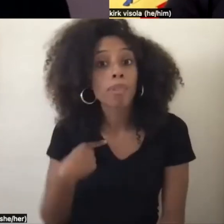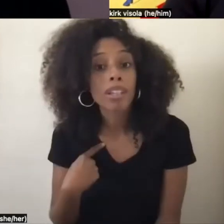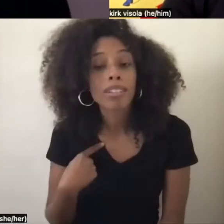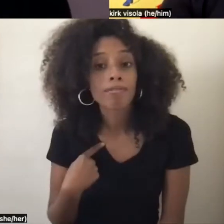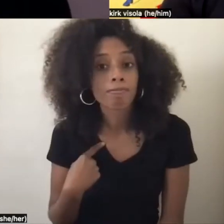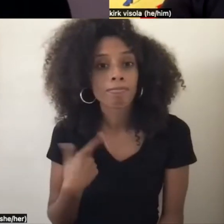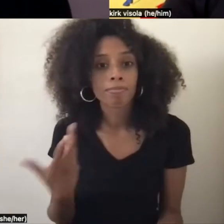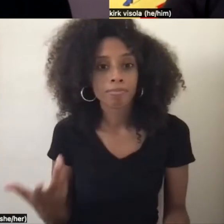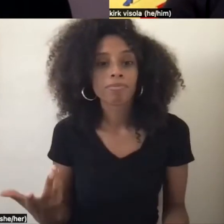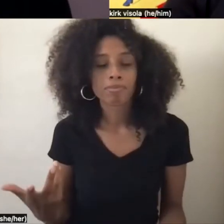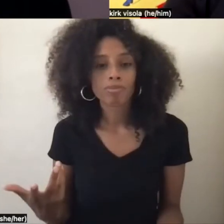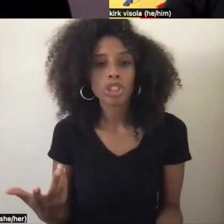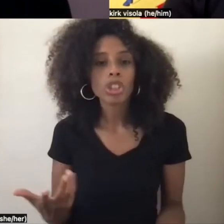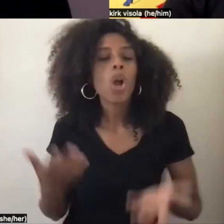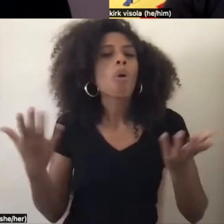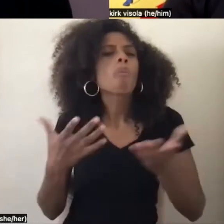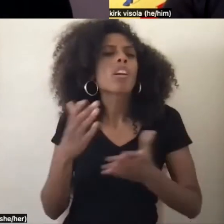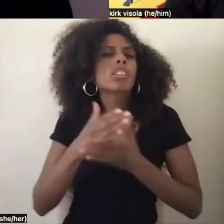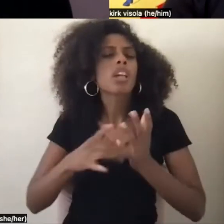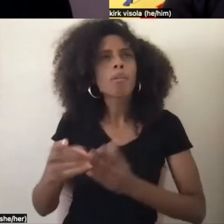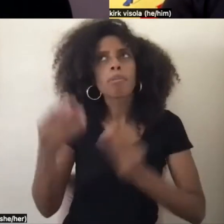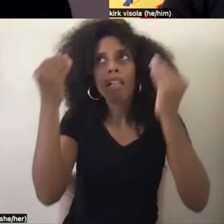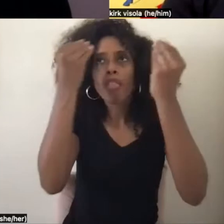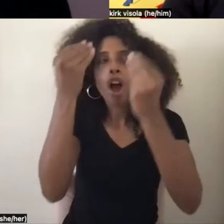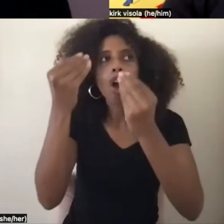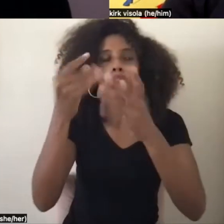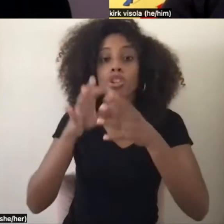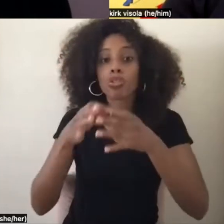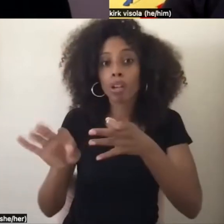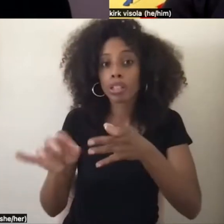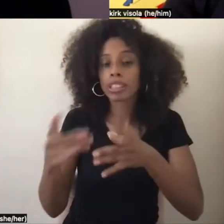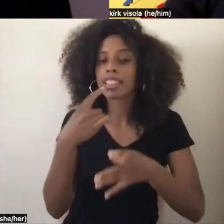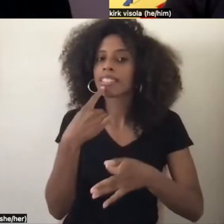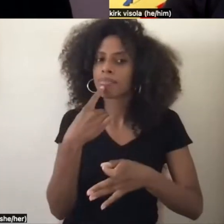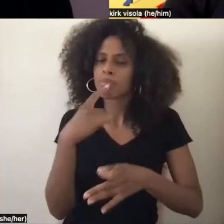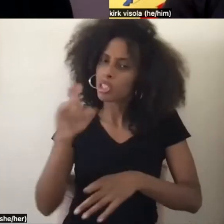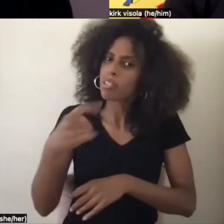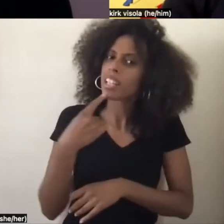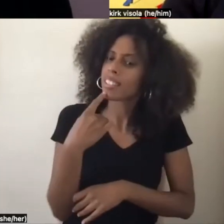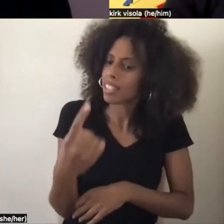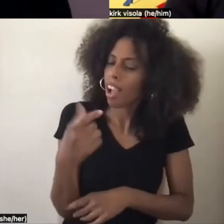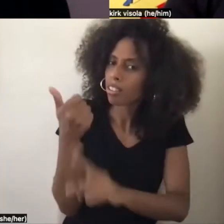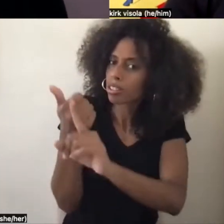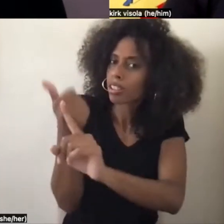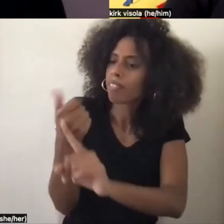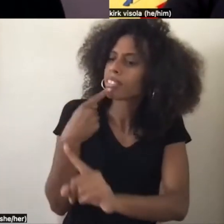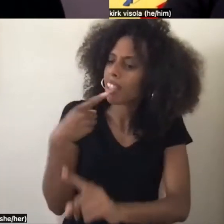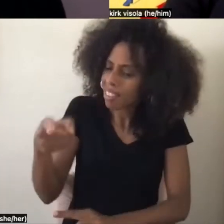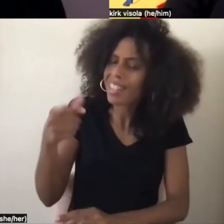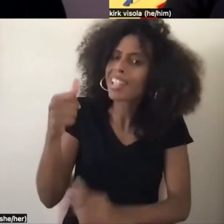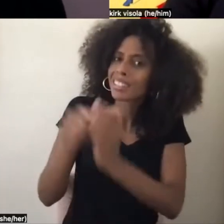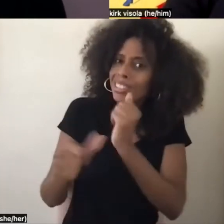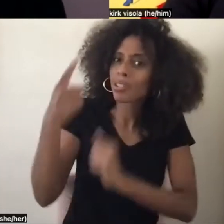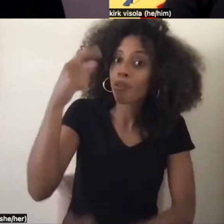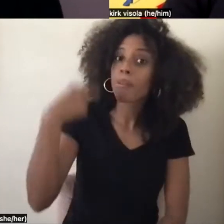are some of the thoughts or phrases that you had to tell yourself to be like, no, this shit is for me?